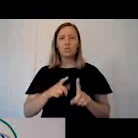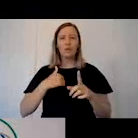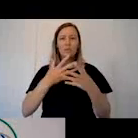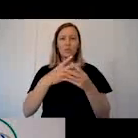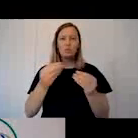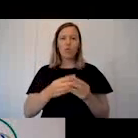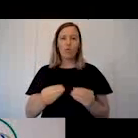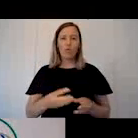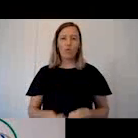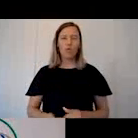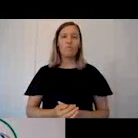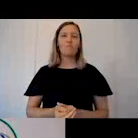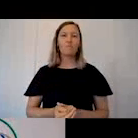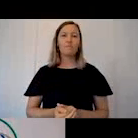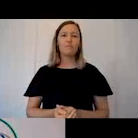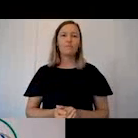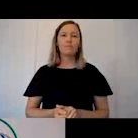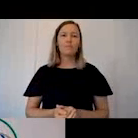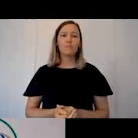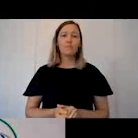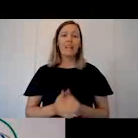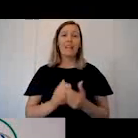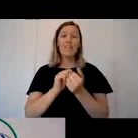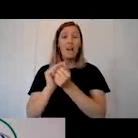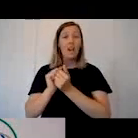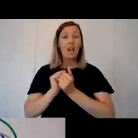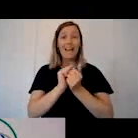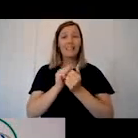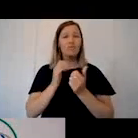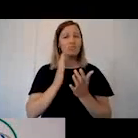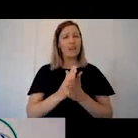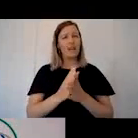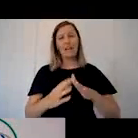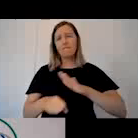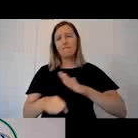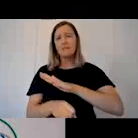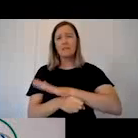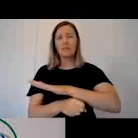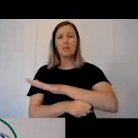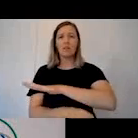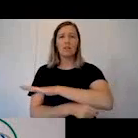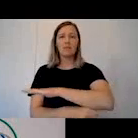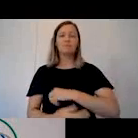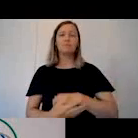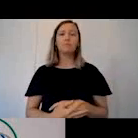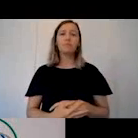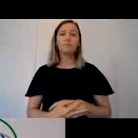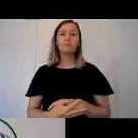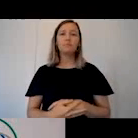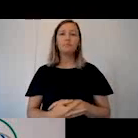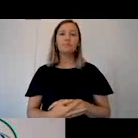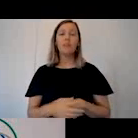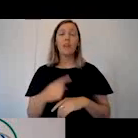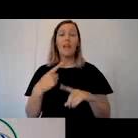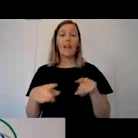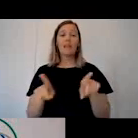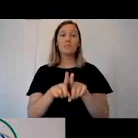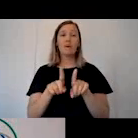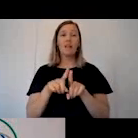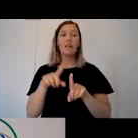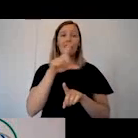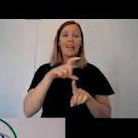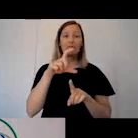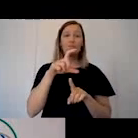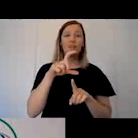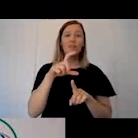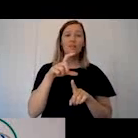media. The alliances are so fundamental, and we've talked a lot about that. And as Catherine and many have said, and we've